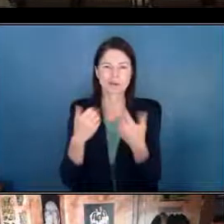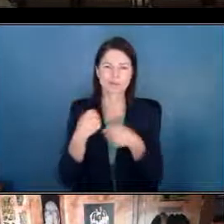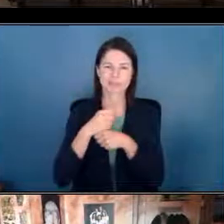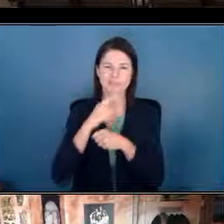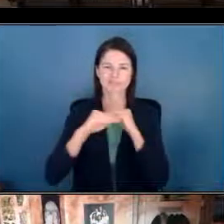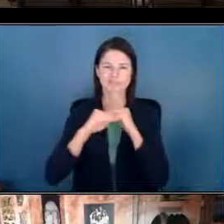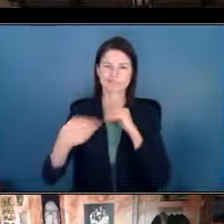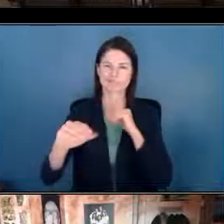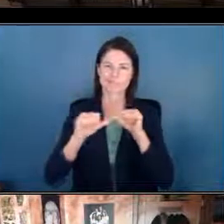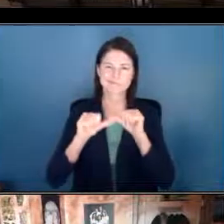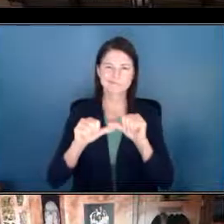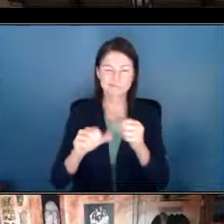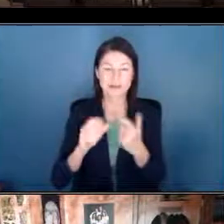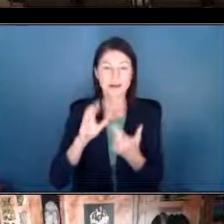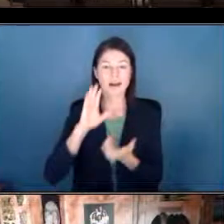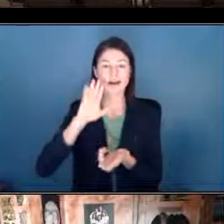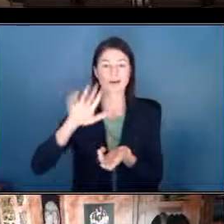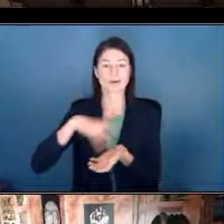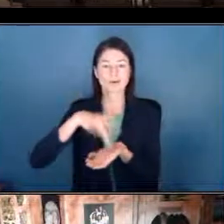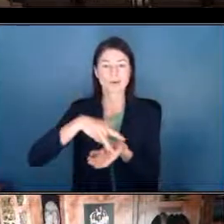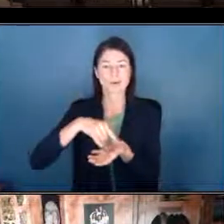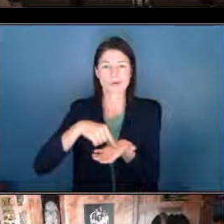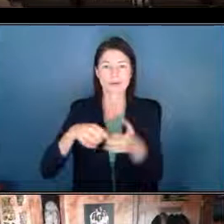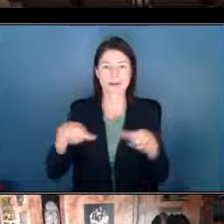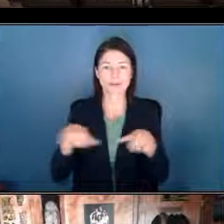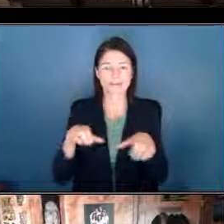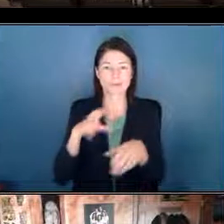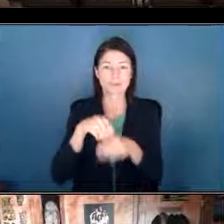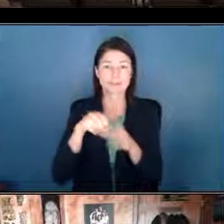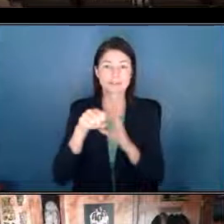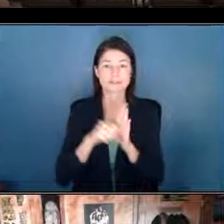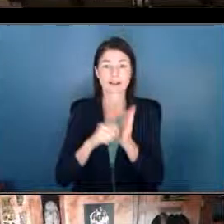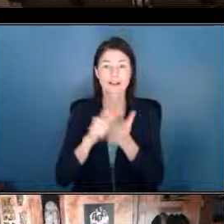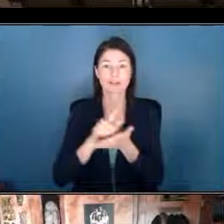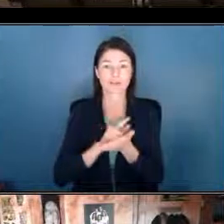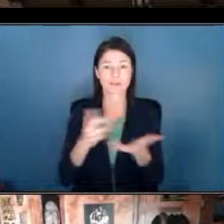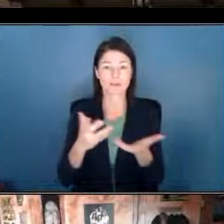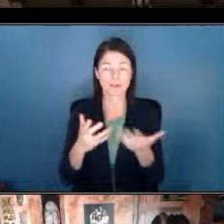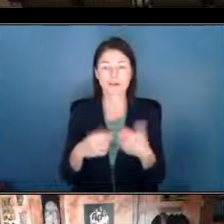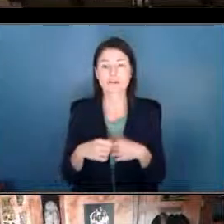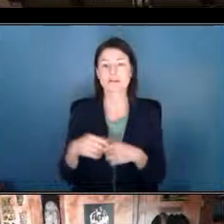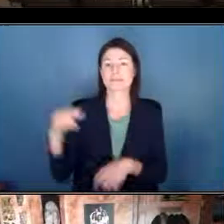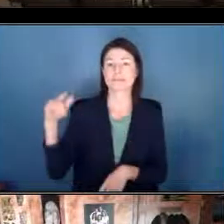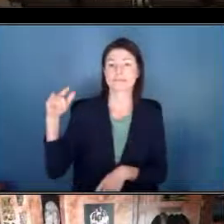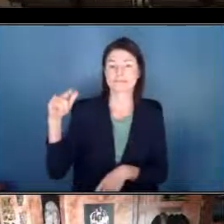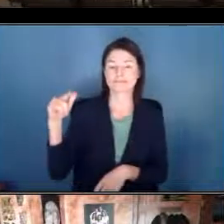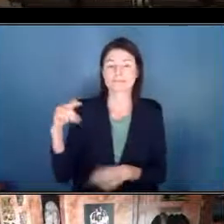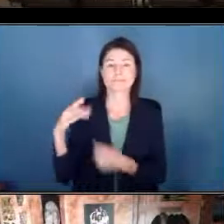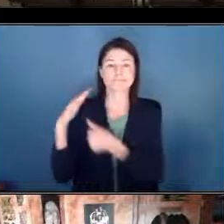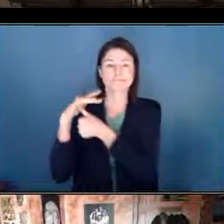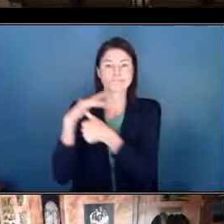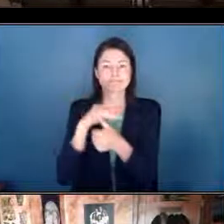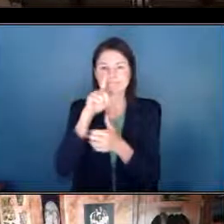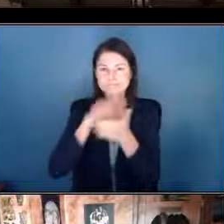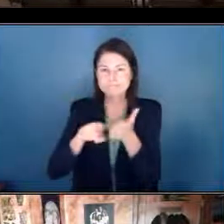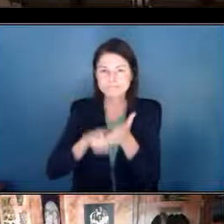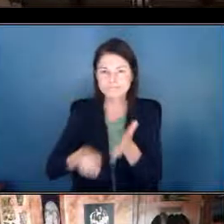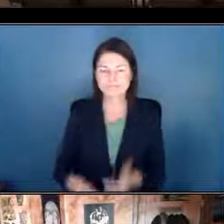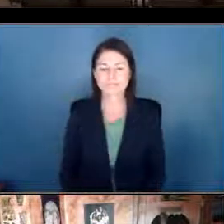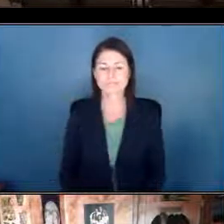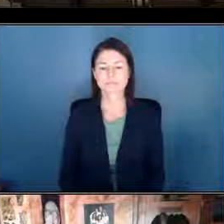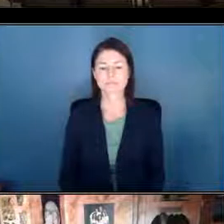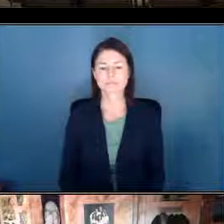division's core activities as articulated in state law include rigorous airport and heliport inspection and permitting,